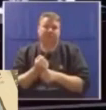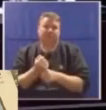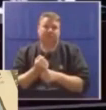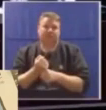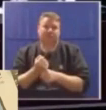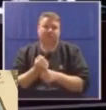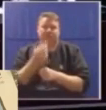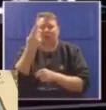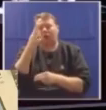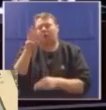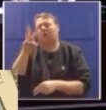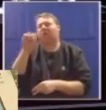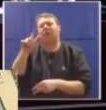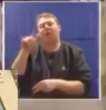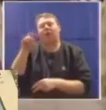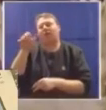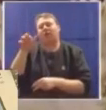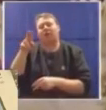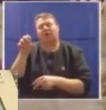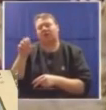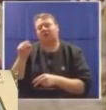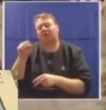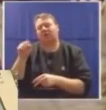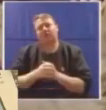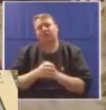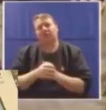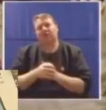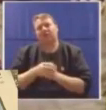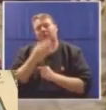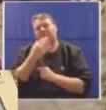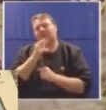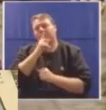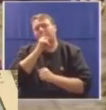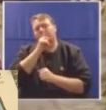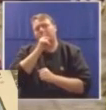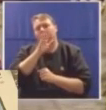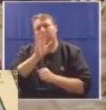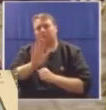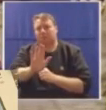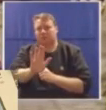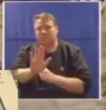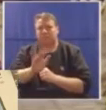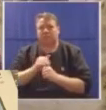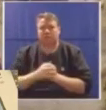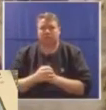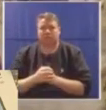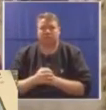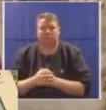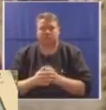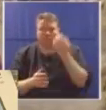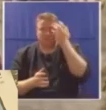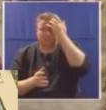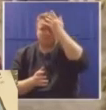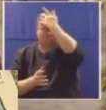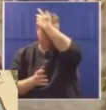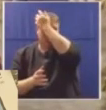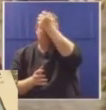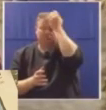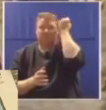Honorable Volmarans, will you mute your system?